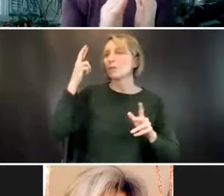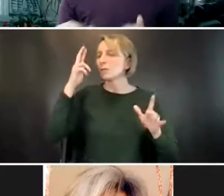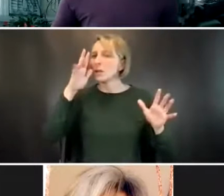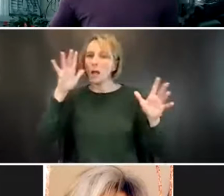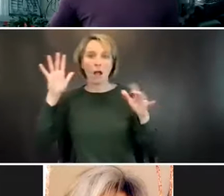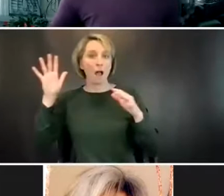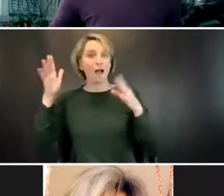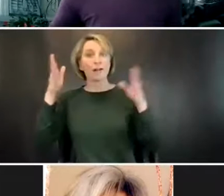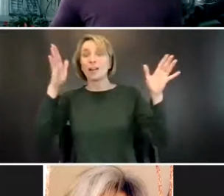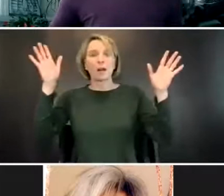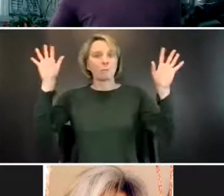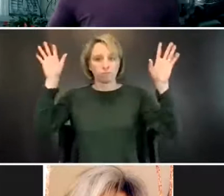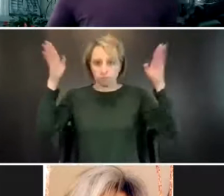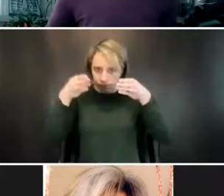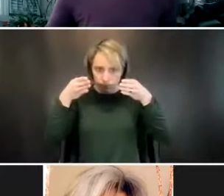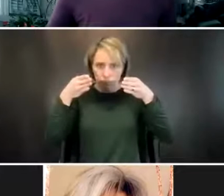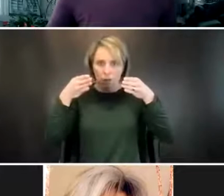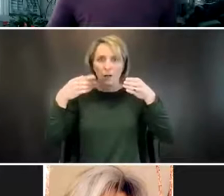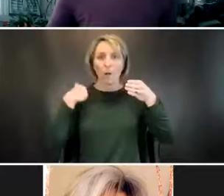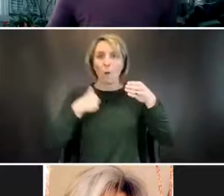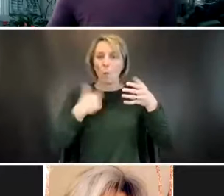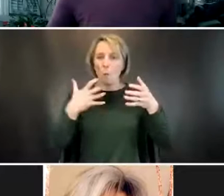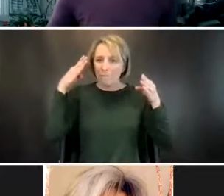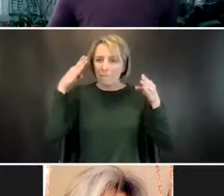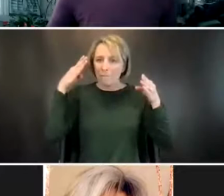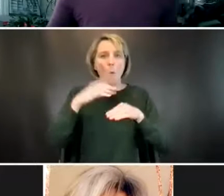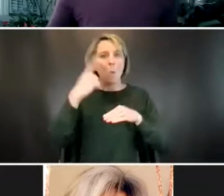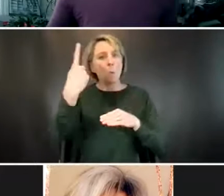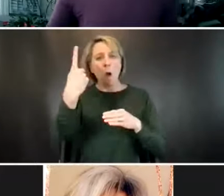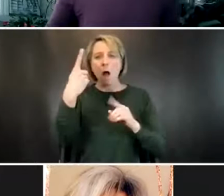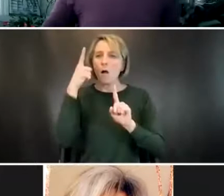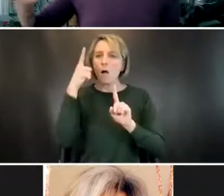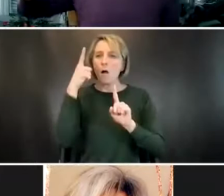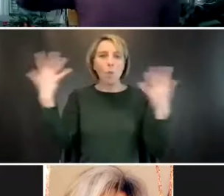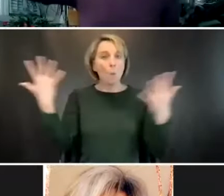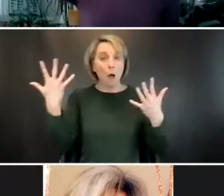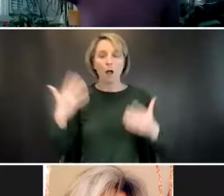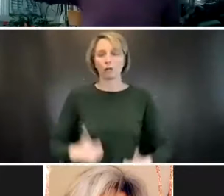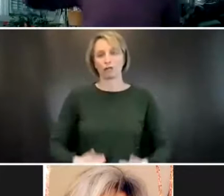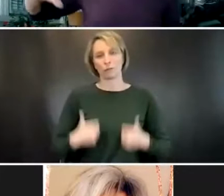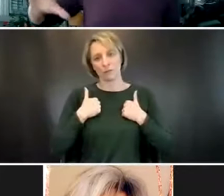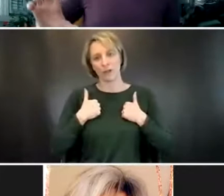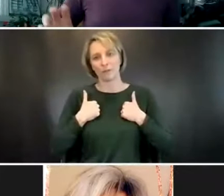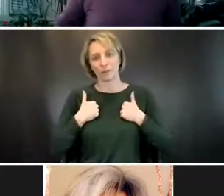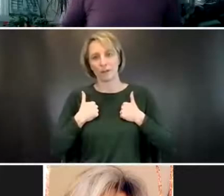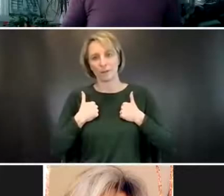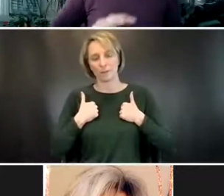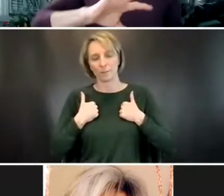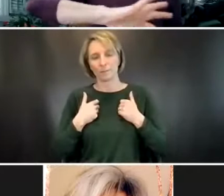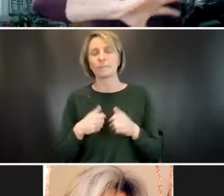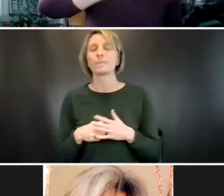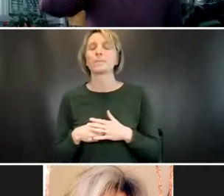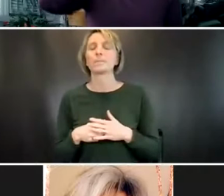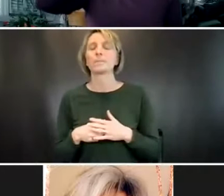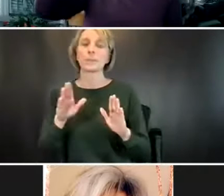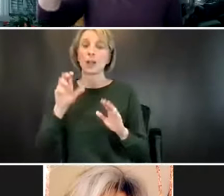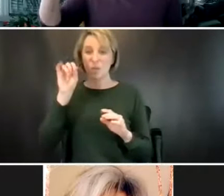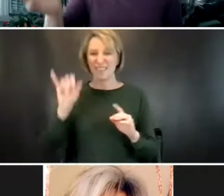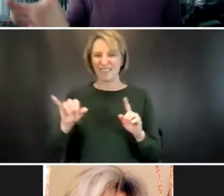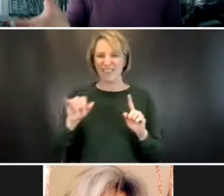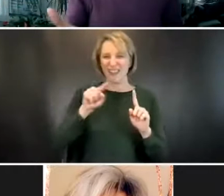focused. And what we want to do to complete this cycle, because this